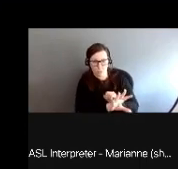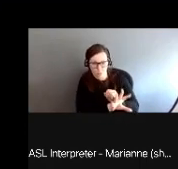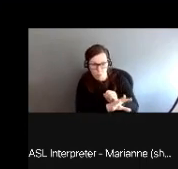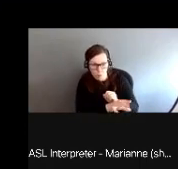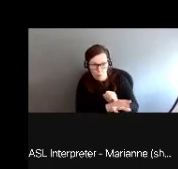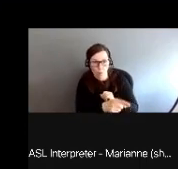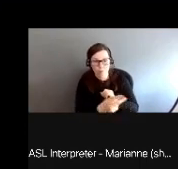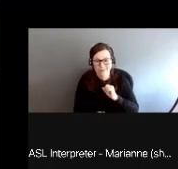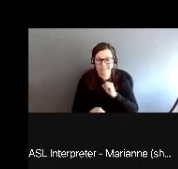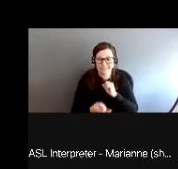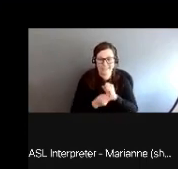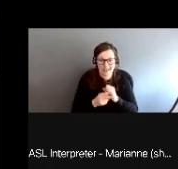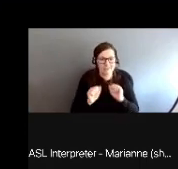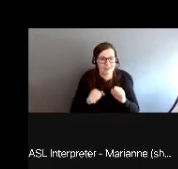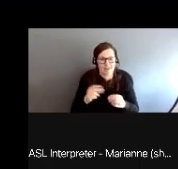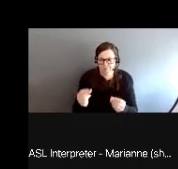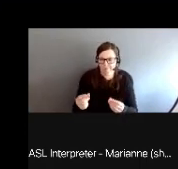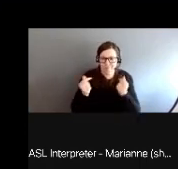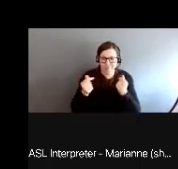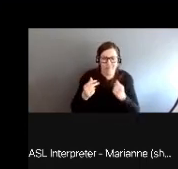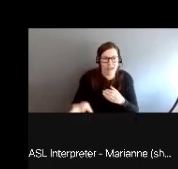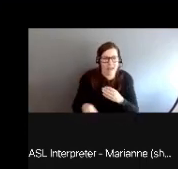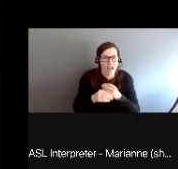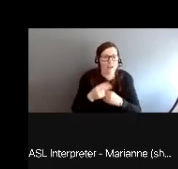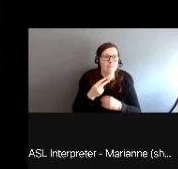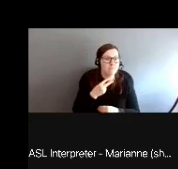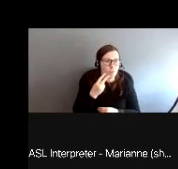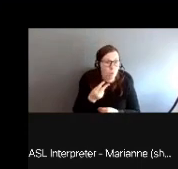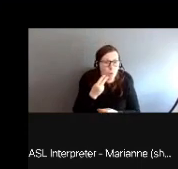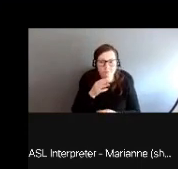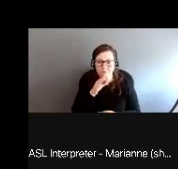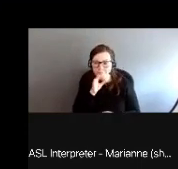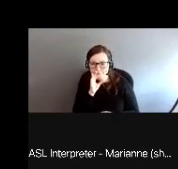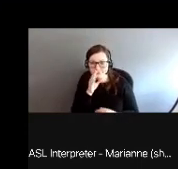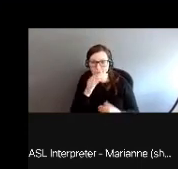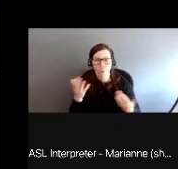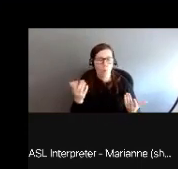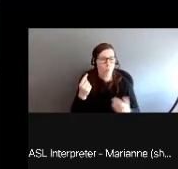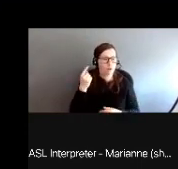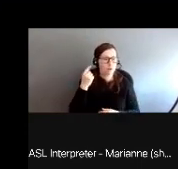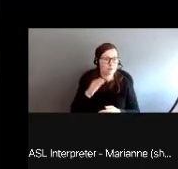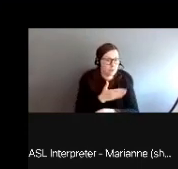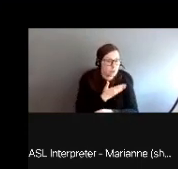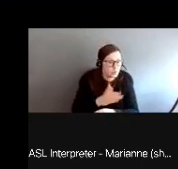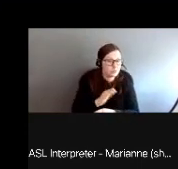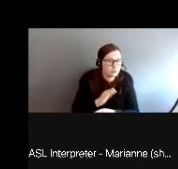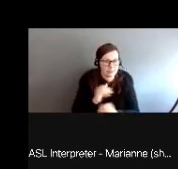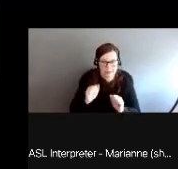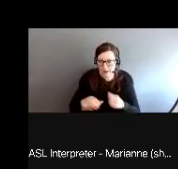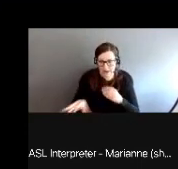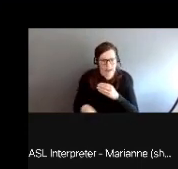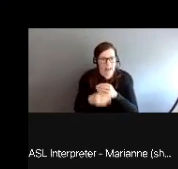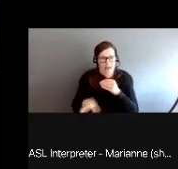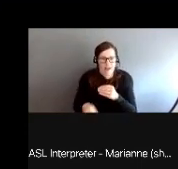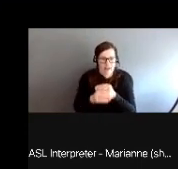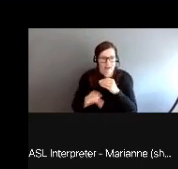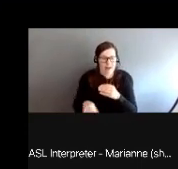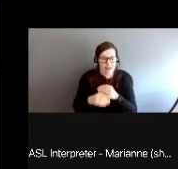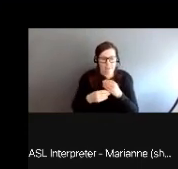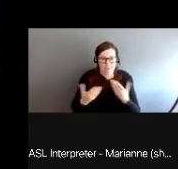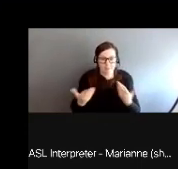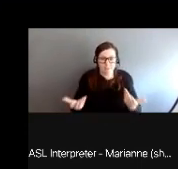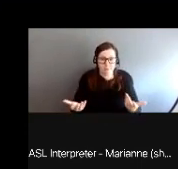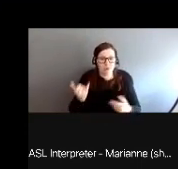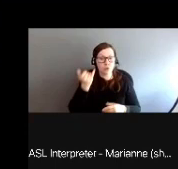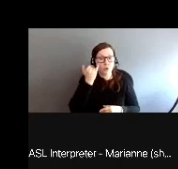it. And because different users on TikTok use or look for different information, TikTok may recommend that video